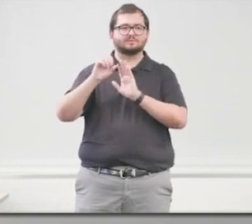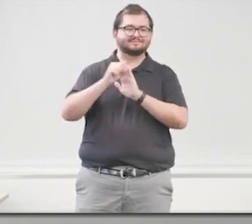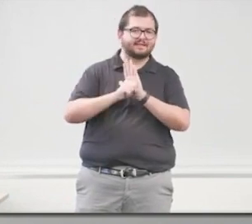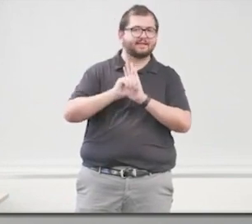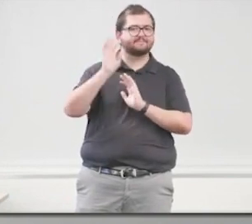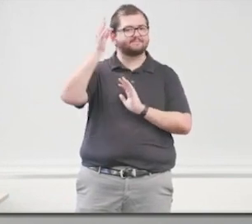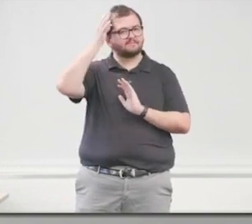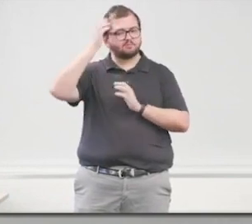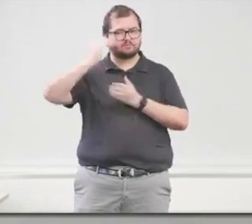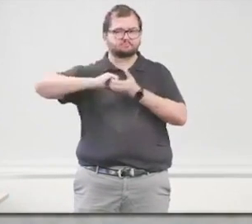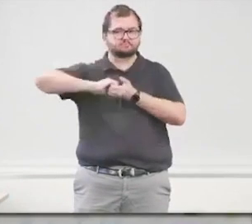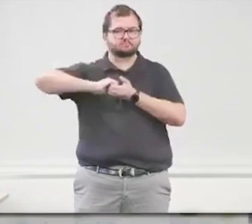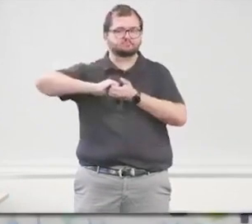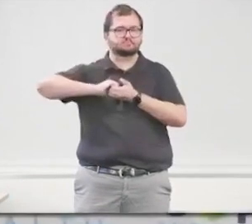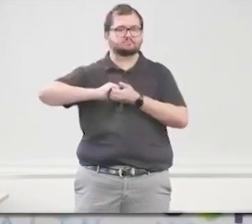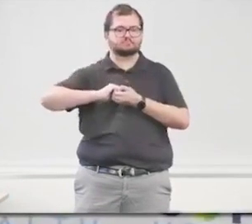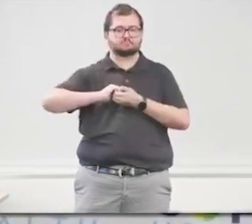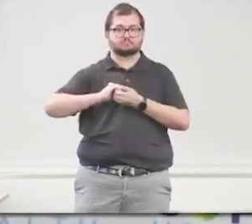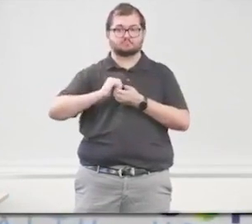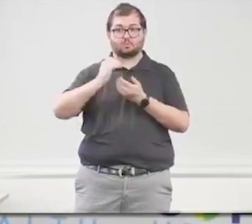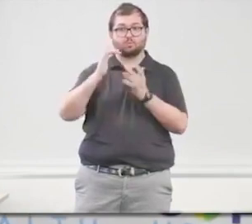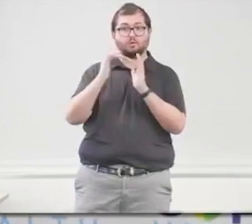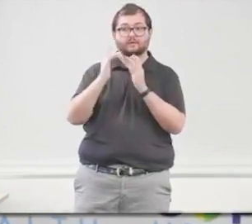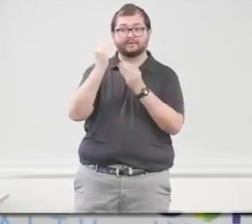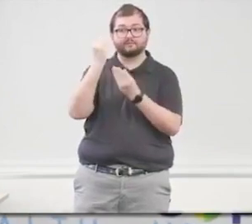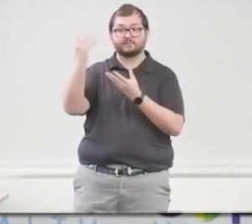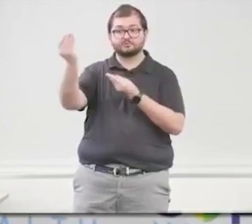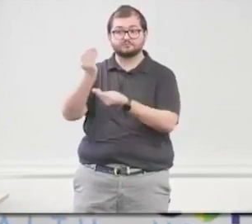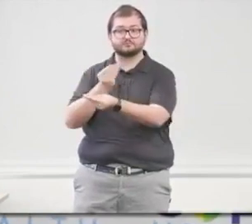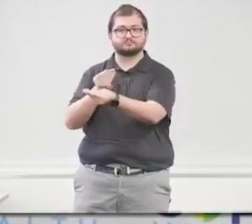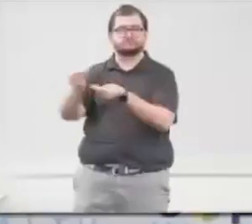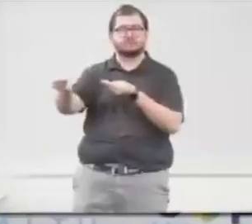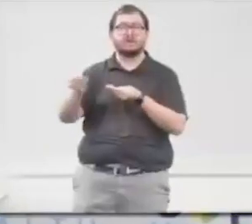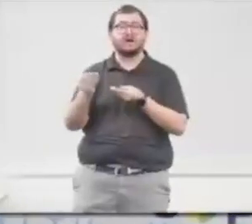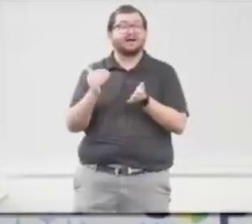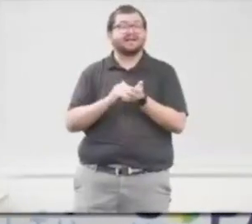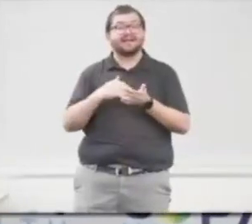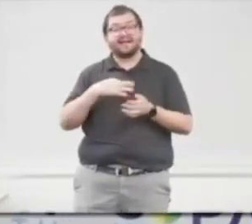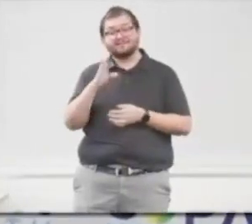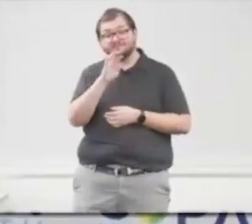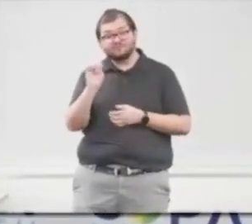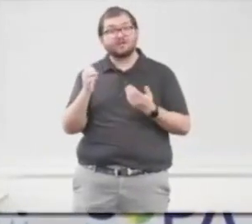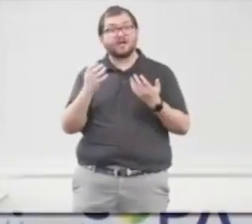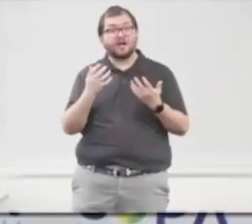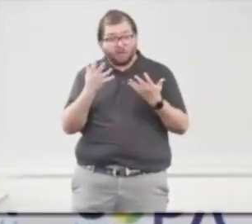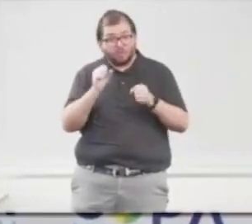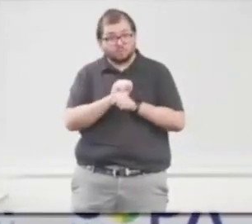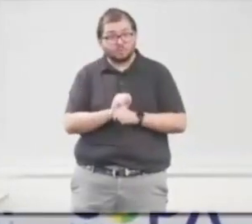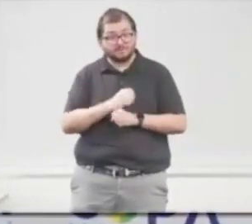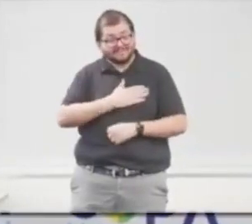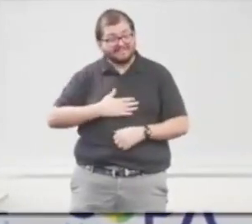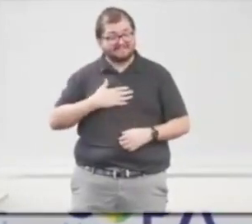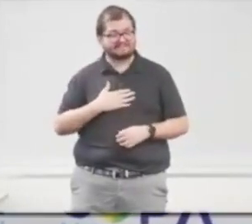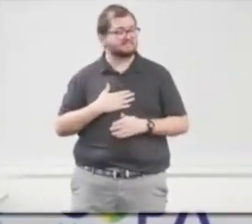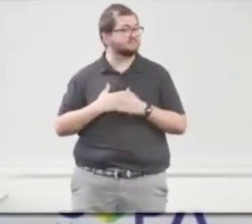and you know, make sure that they have our contact information and use our resources. Again, I'm free, put me to work, please. Well said.